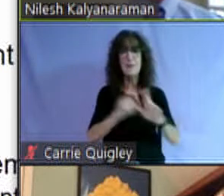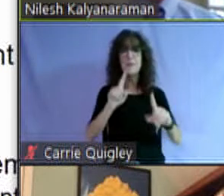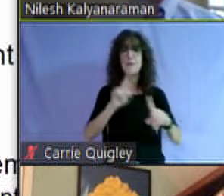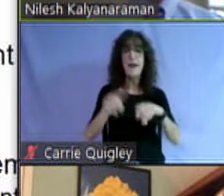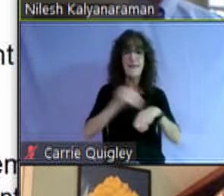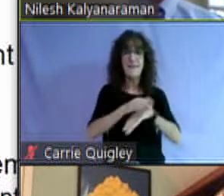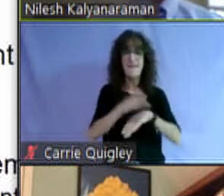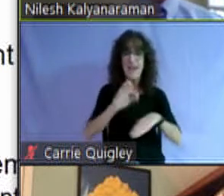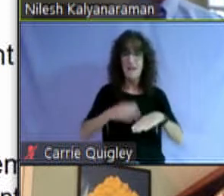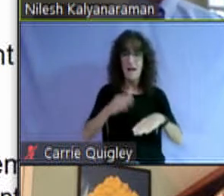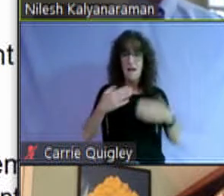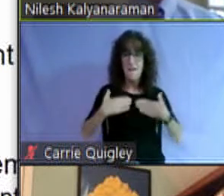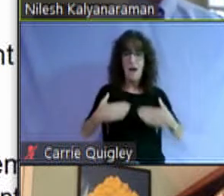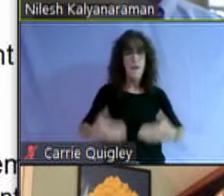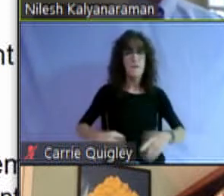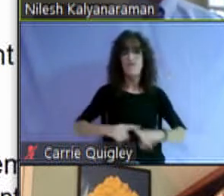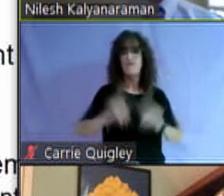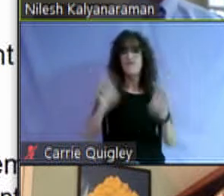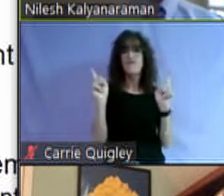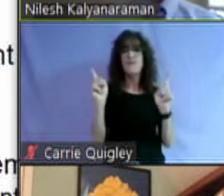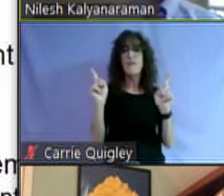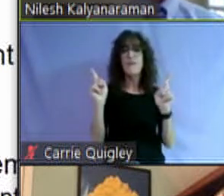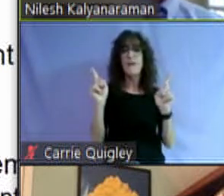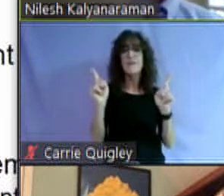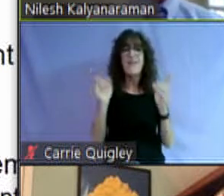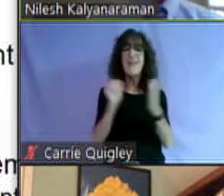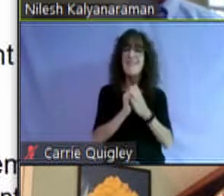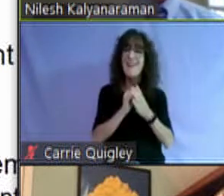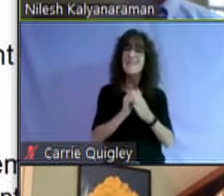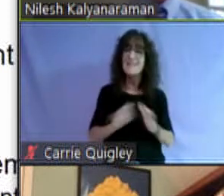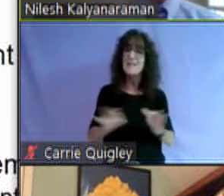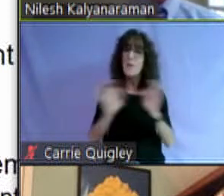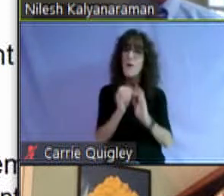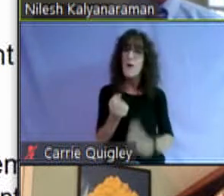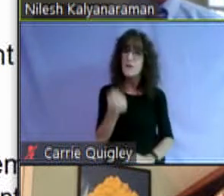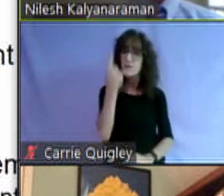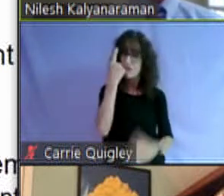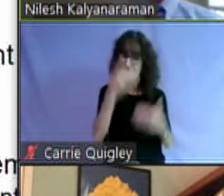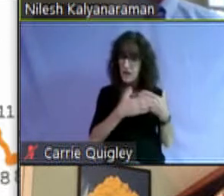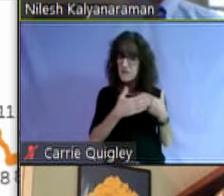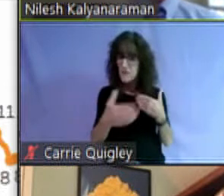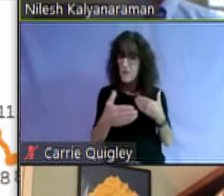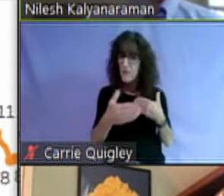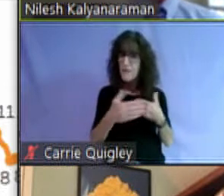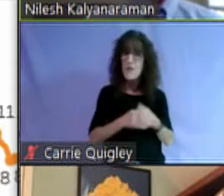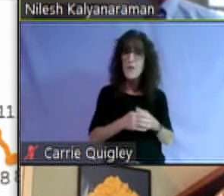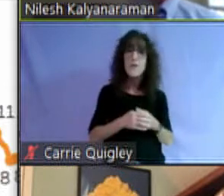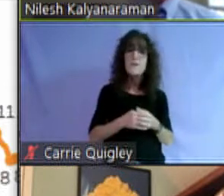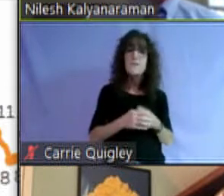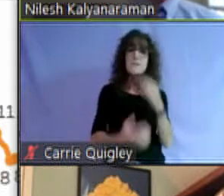really different. And so that's just a key thing to understand going forward.